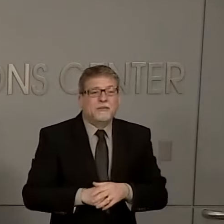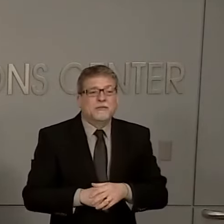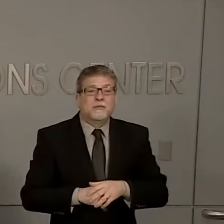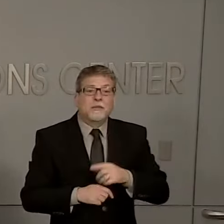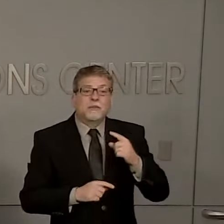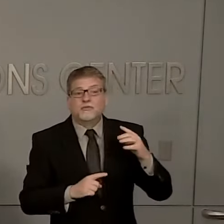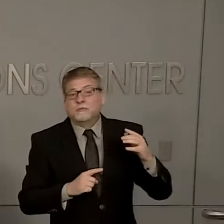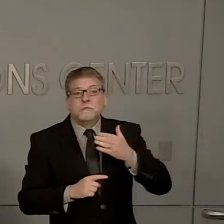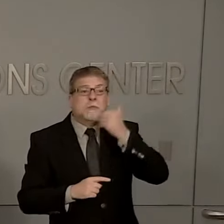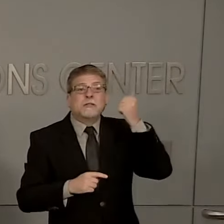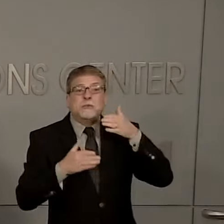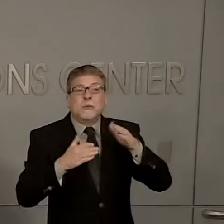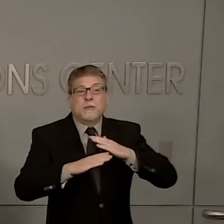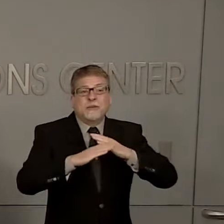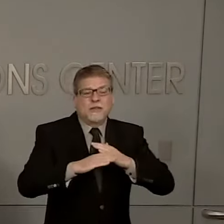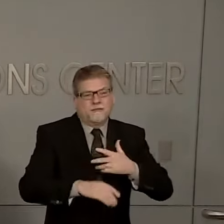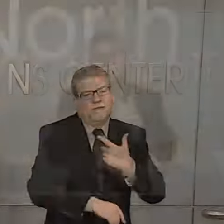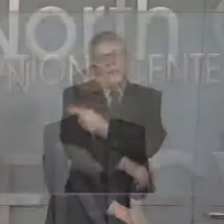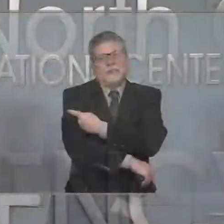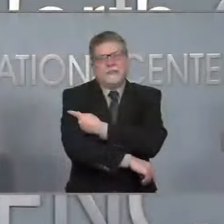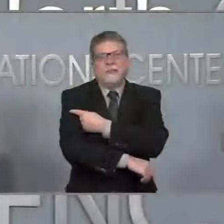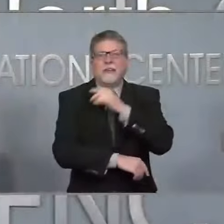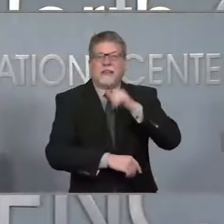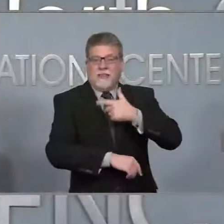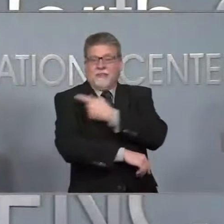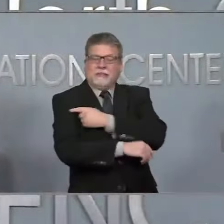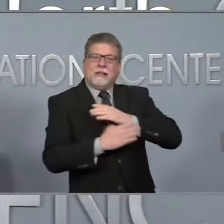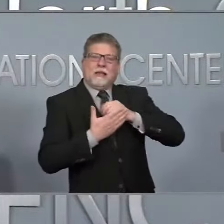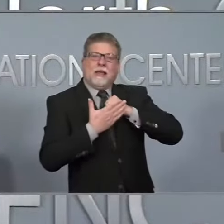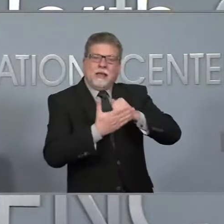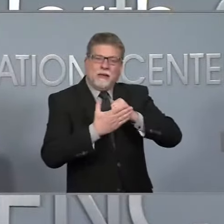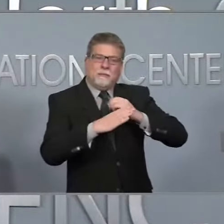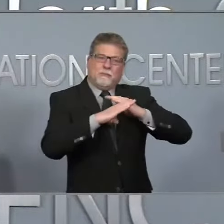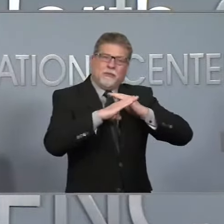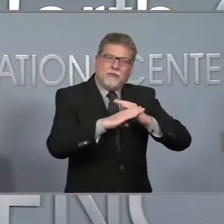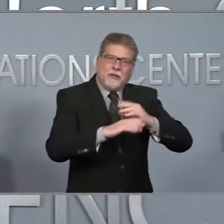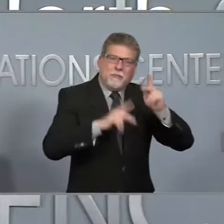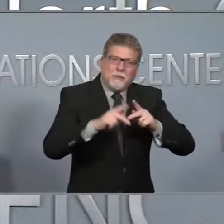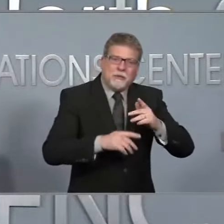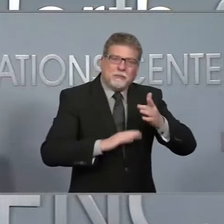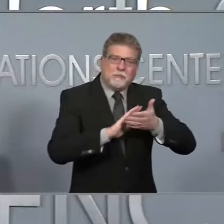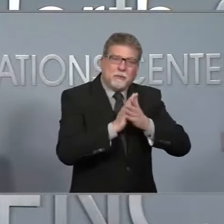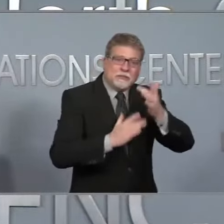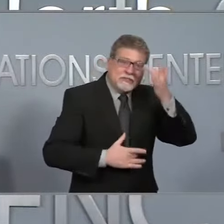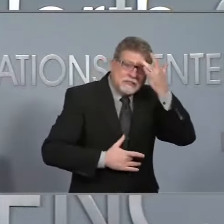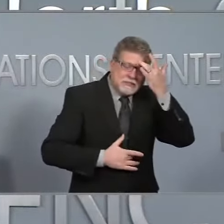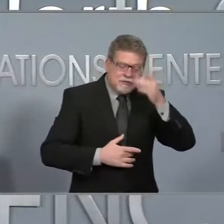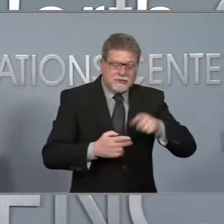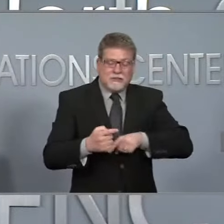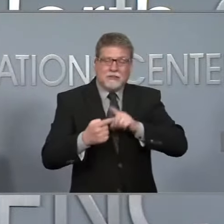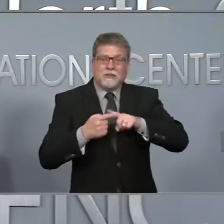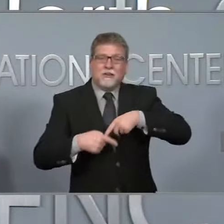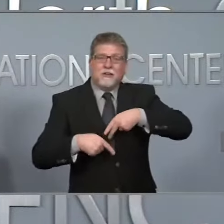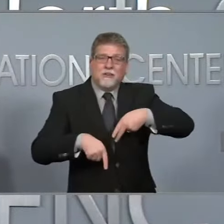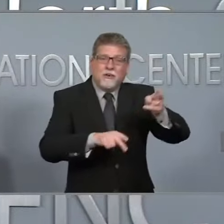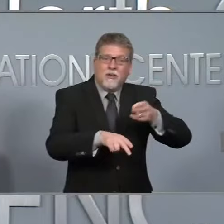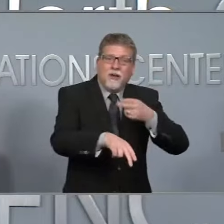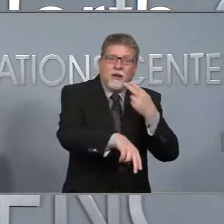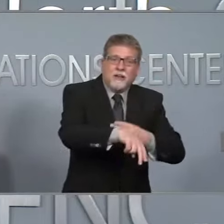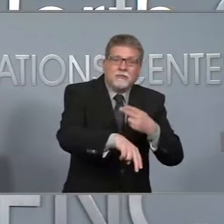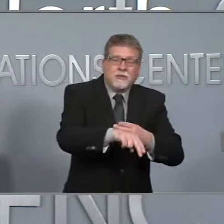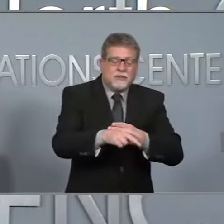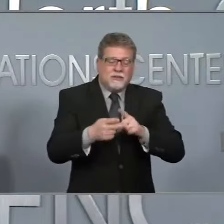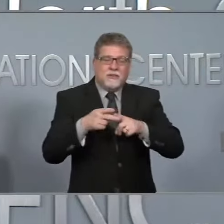illness, hospitalization, and death. Treatment is available for those at higher risk of severe disease. And this week,